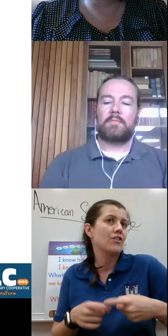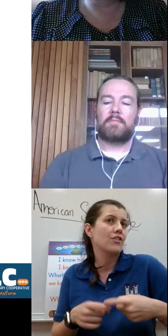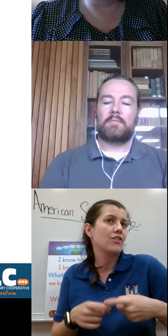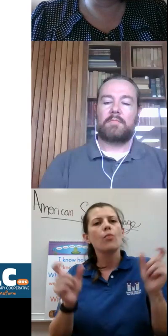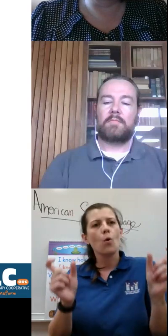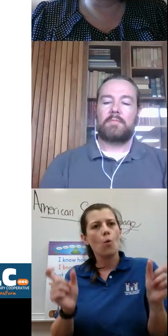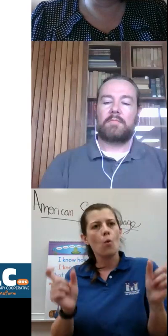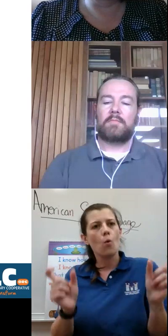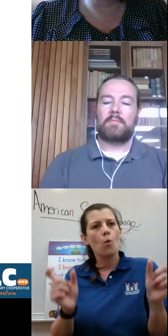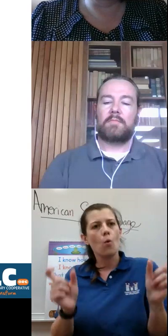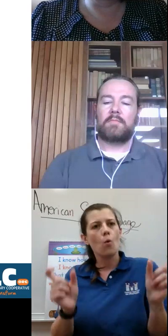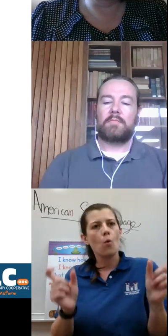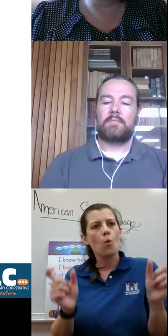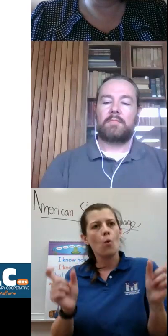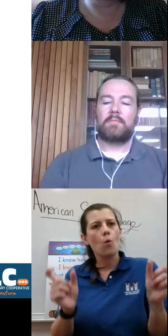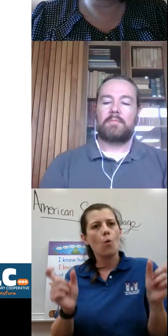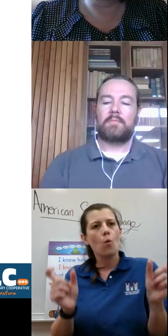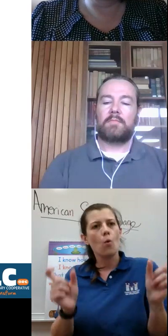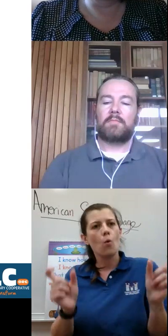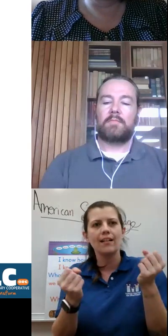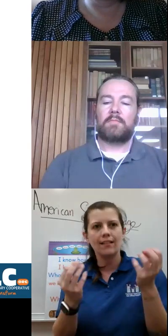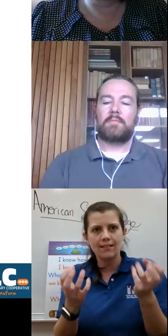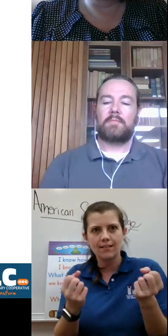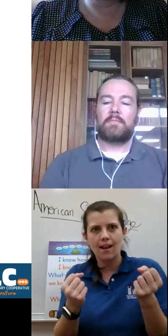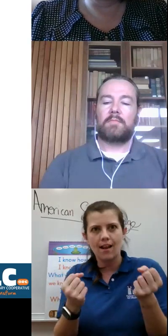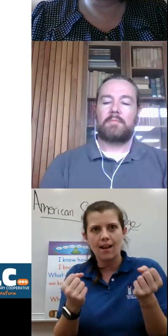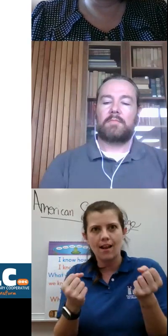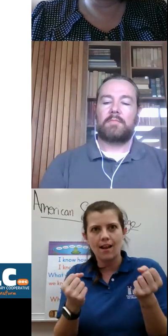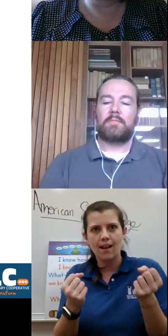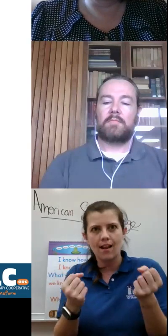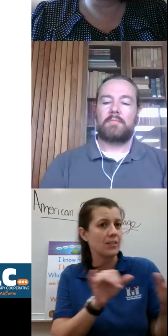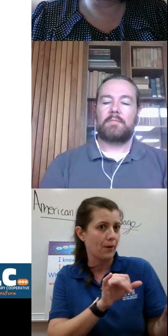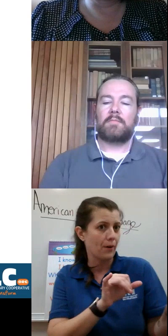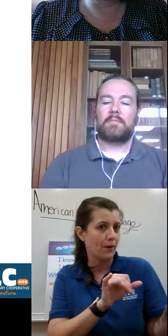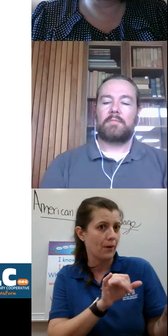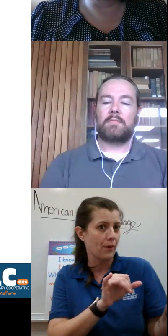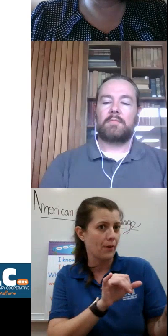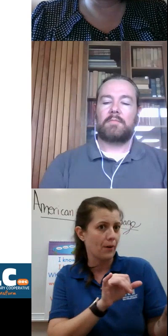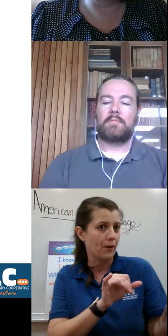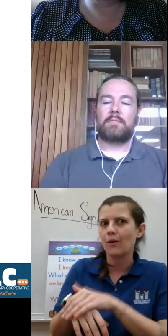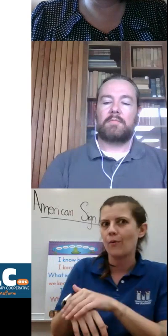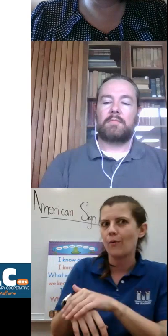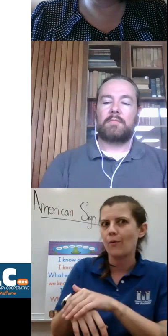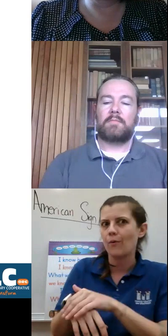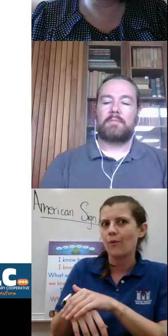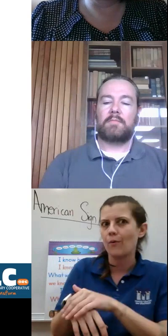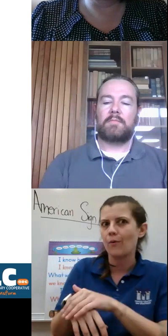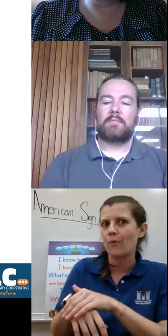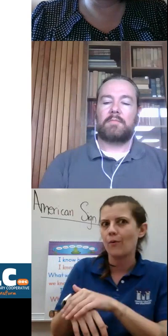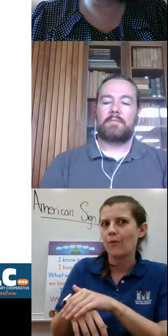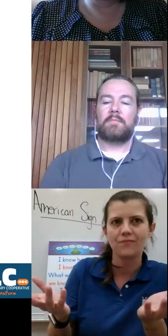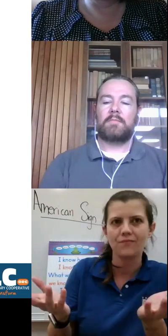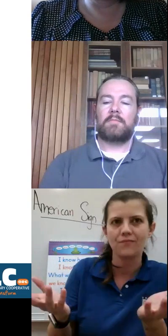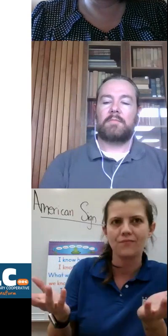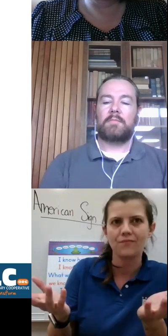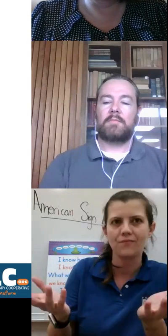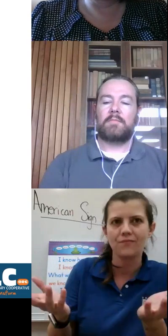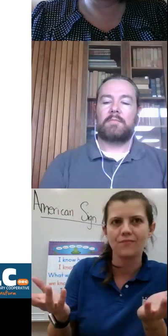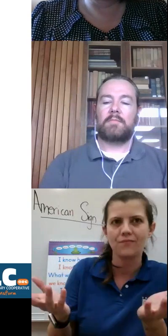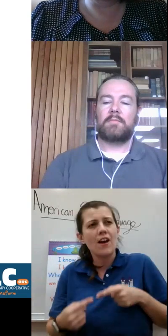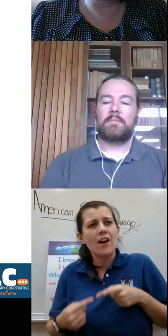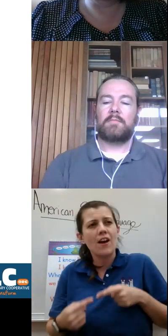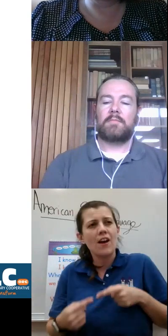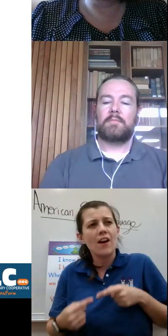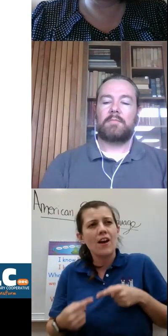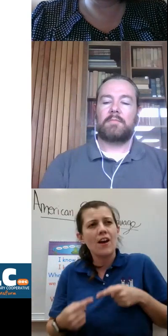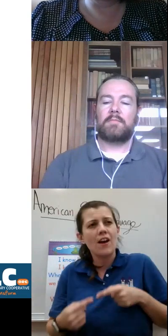Spanish language, the order of way we create the sounds is very similar, not the way it is in English.